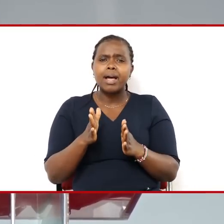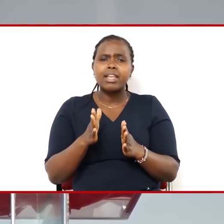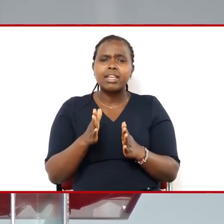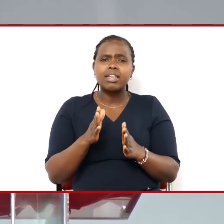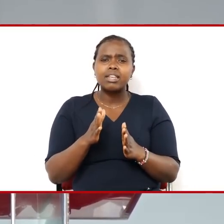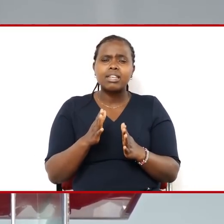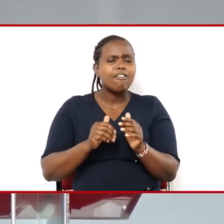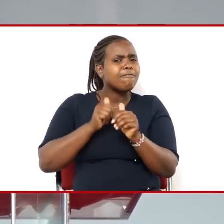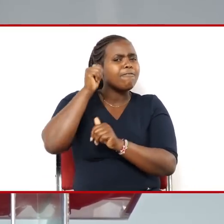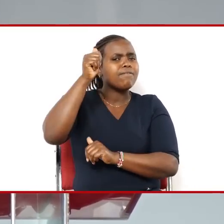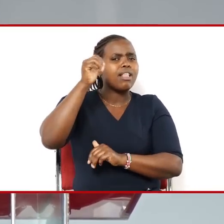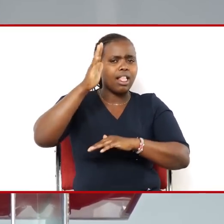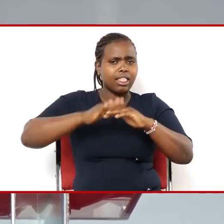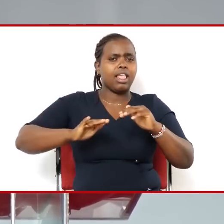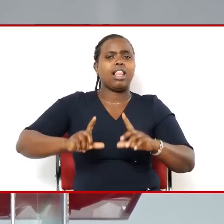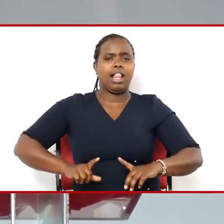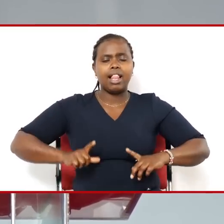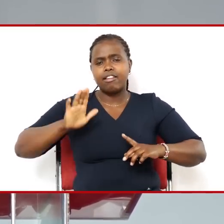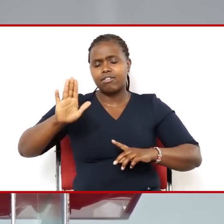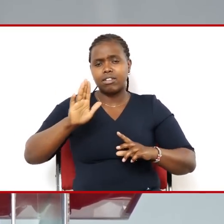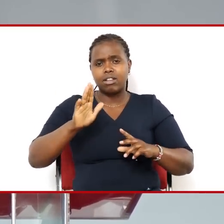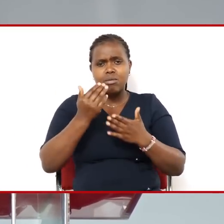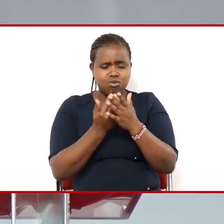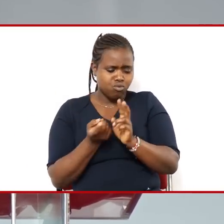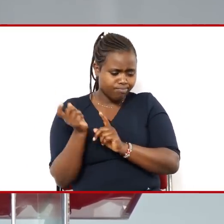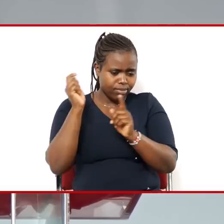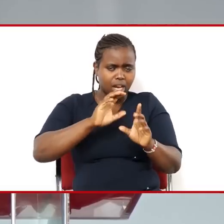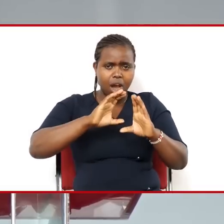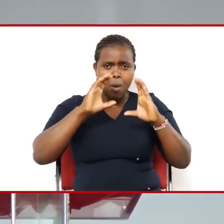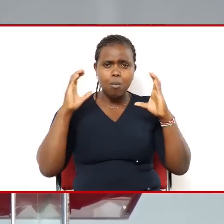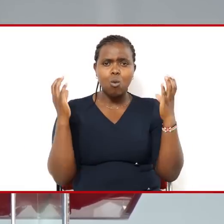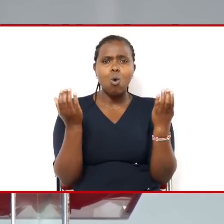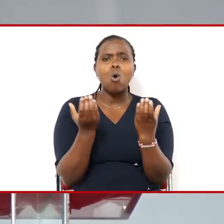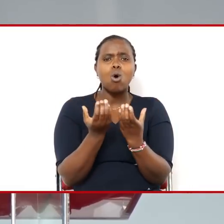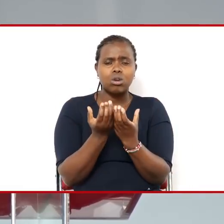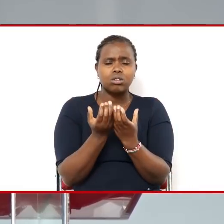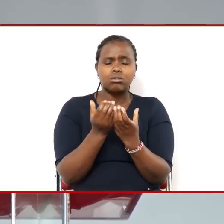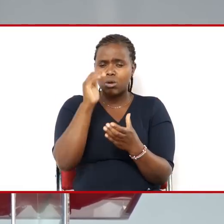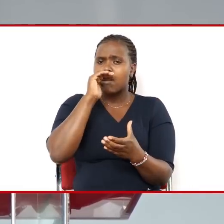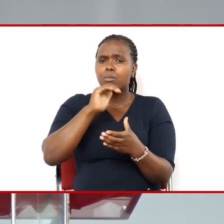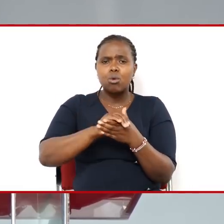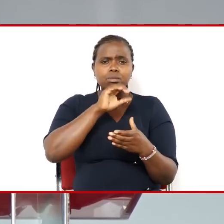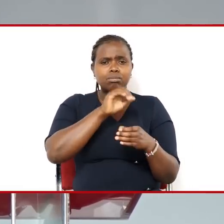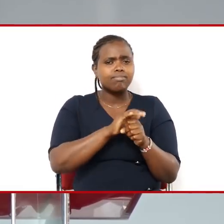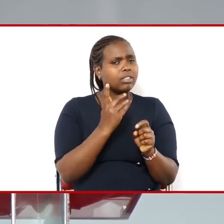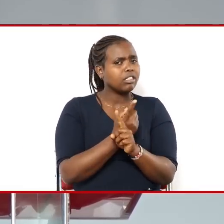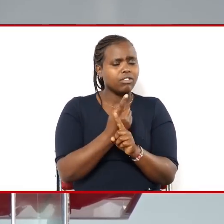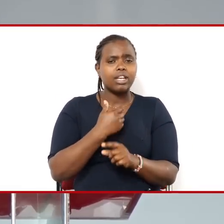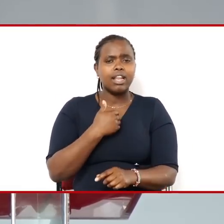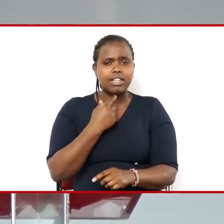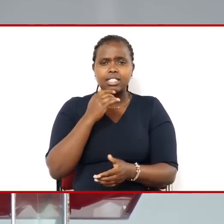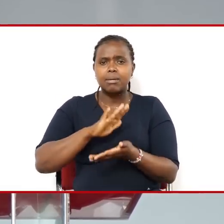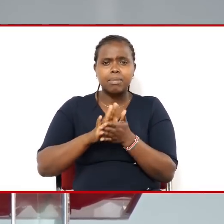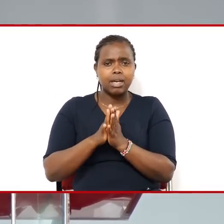less than he should have been. He came into this world born of a promise from God that he would be